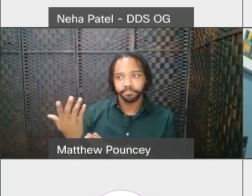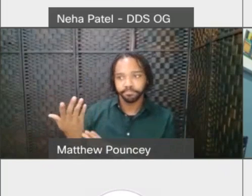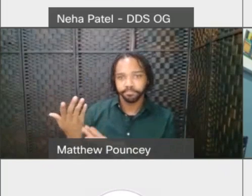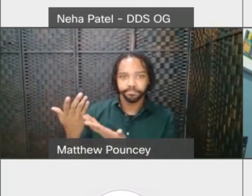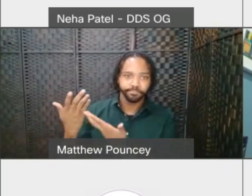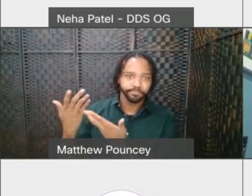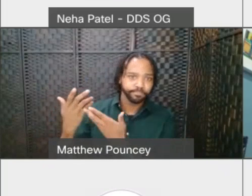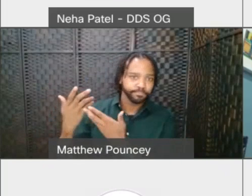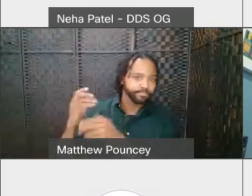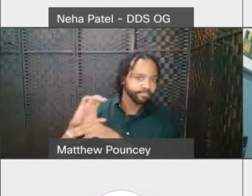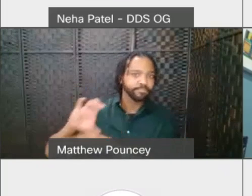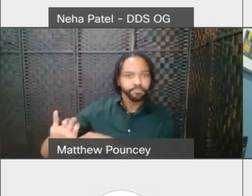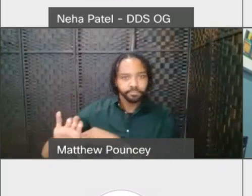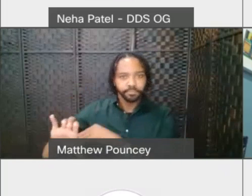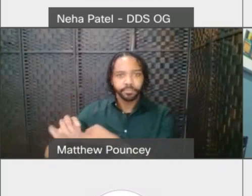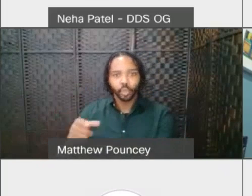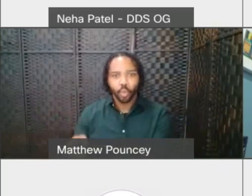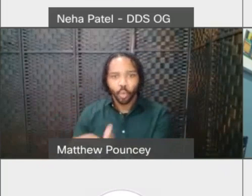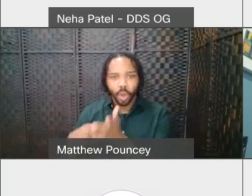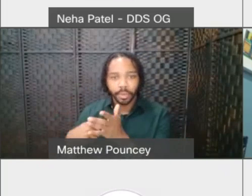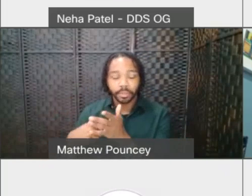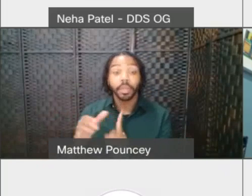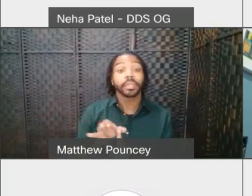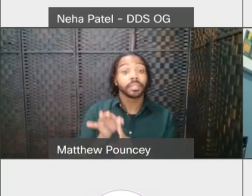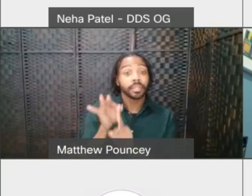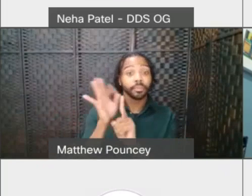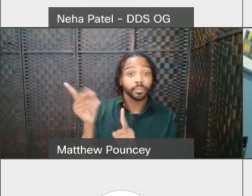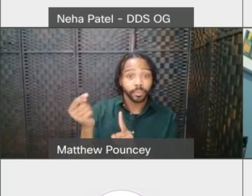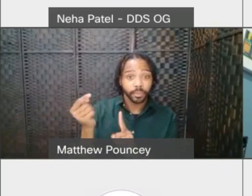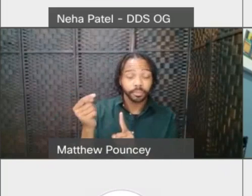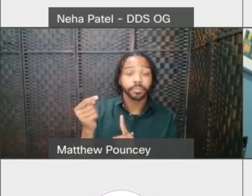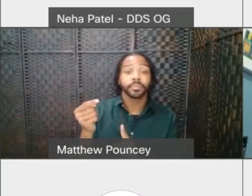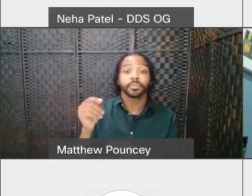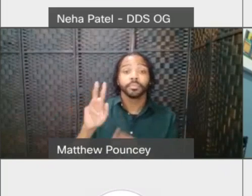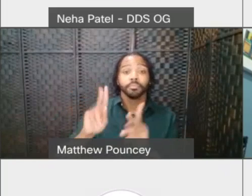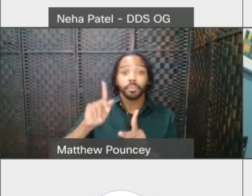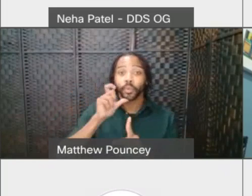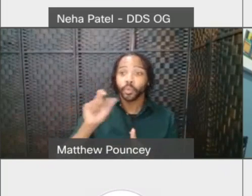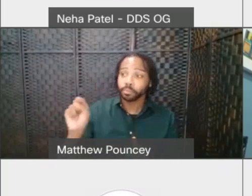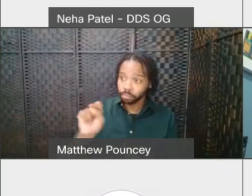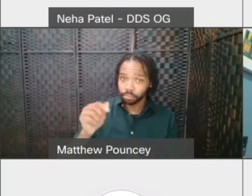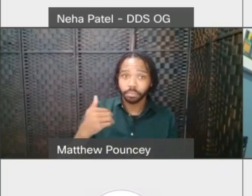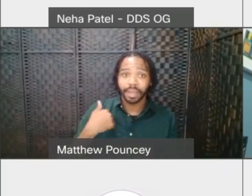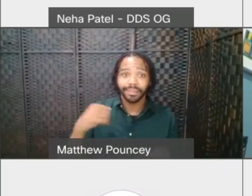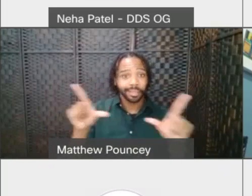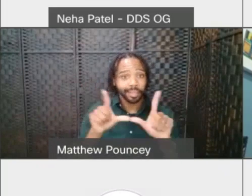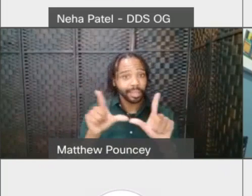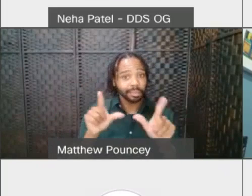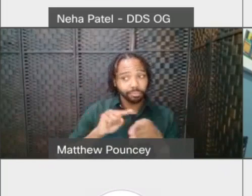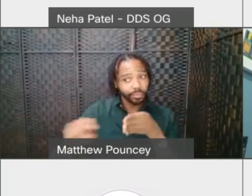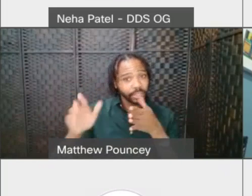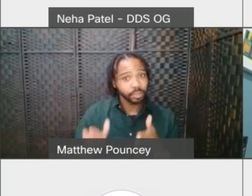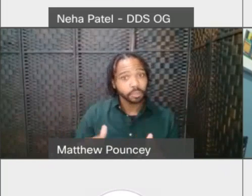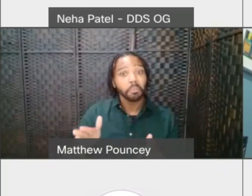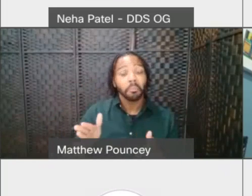enforcing those vaccine requirements, except that for people who are licensed professionals, the